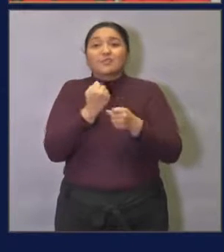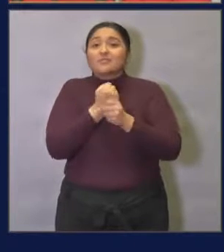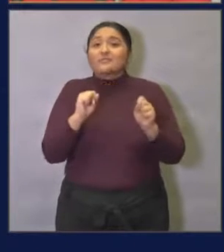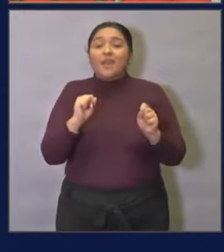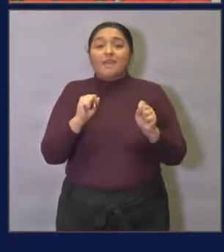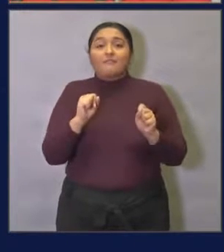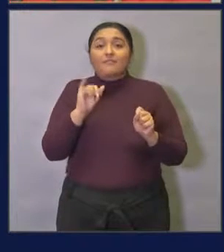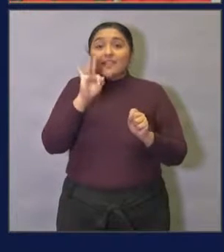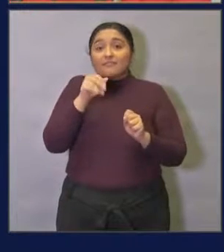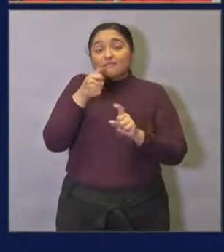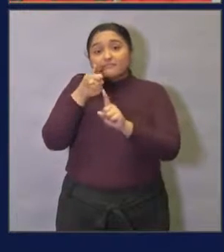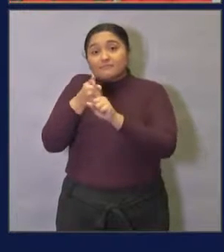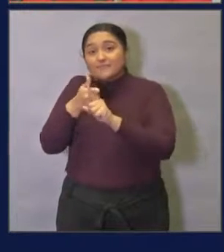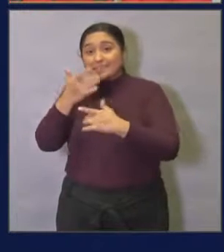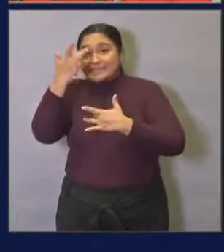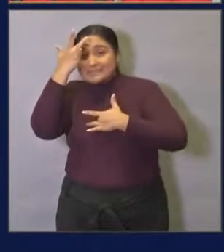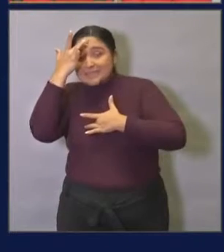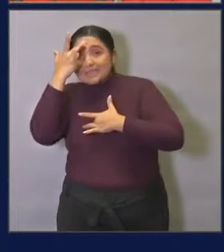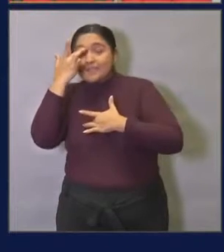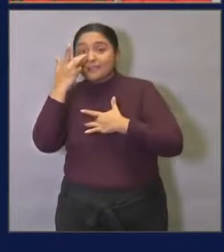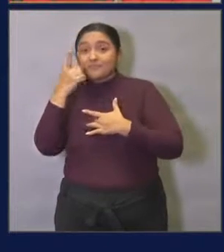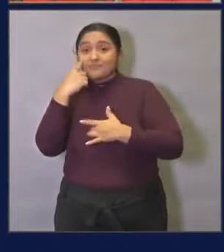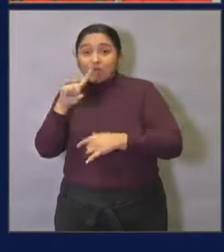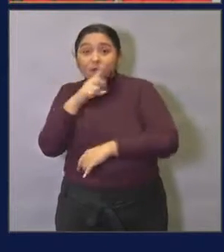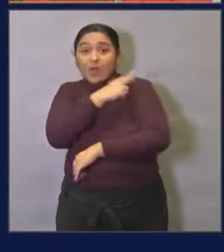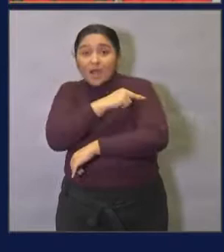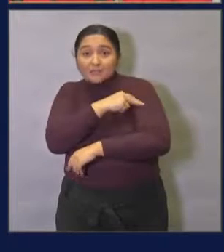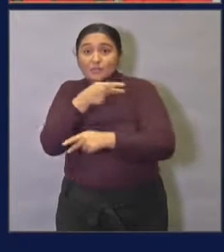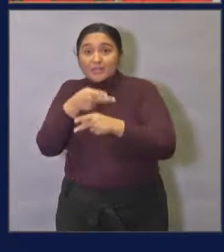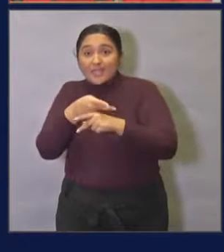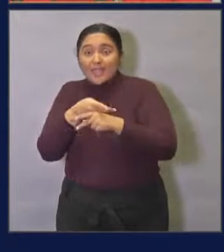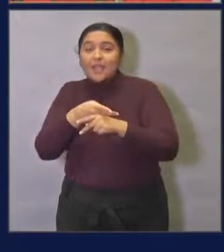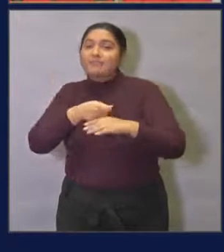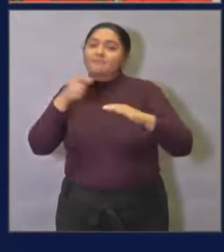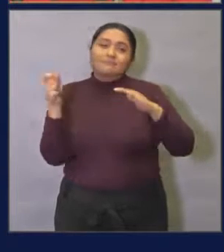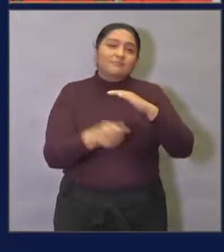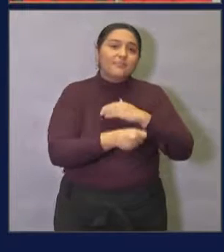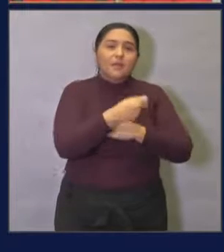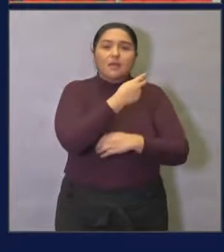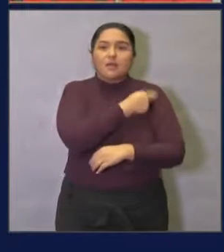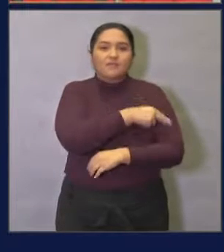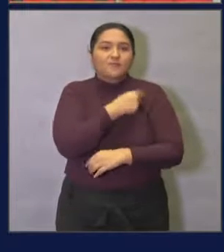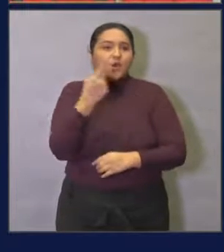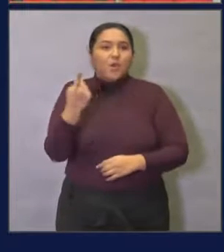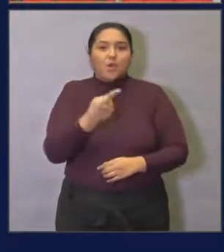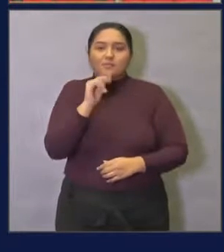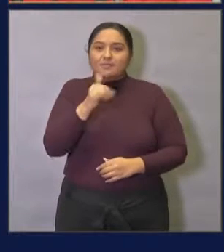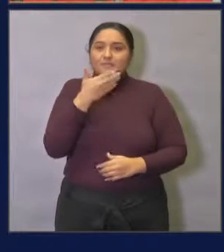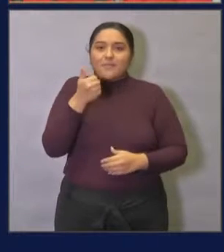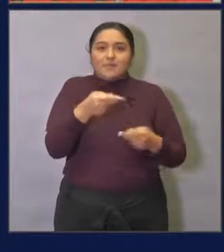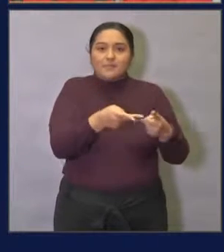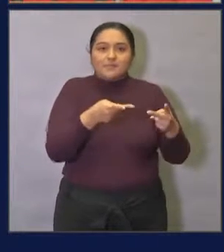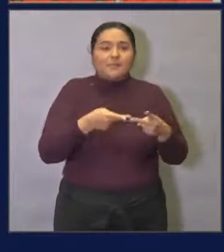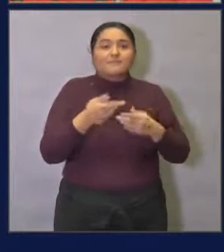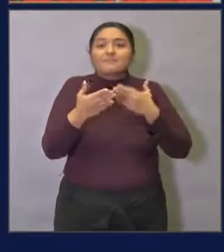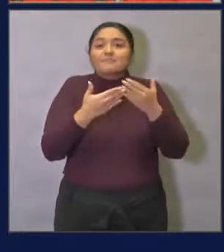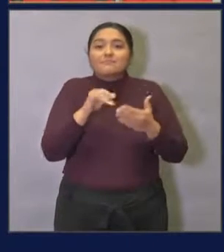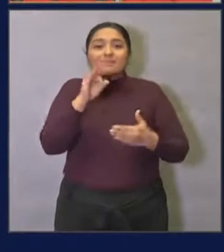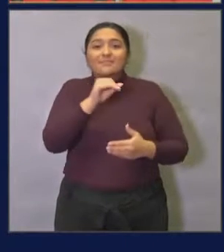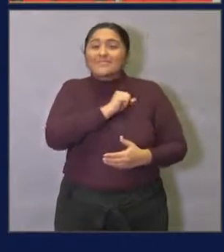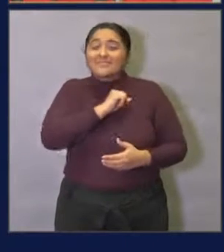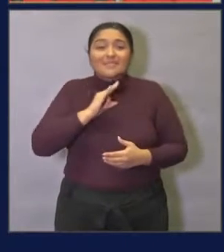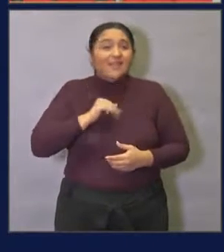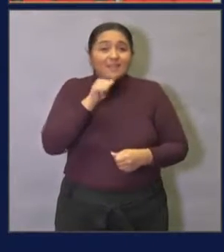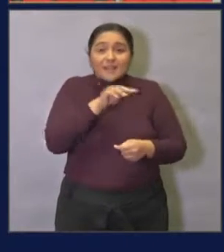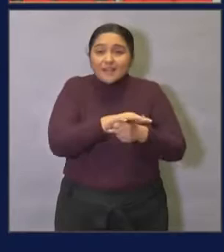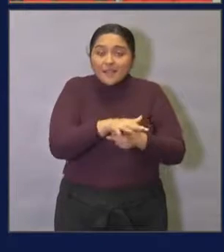patient who is sick enough to need hospital-level care is always within a hospital. Even with staffing shortages, hospitals